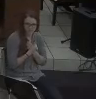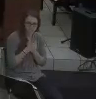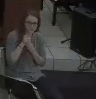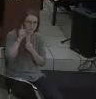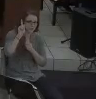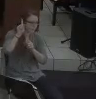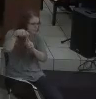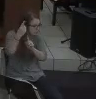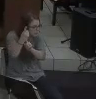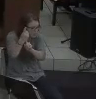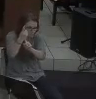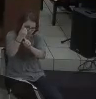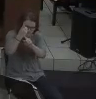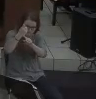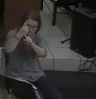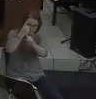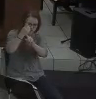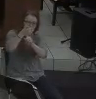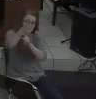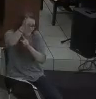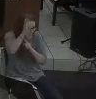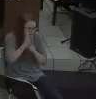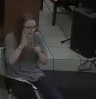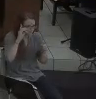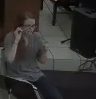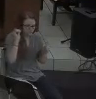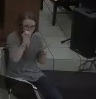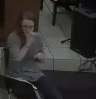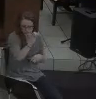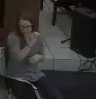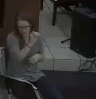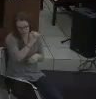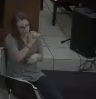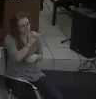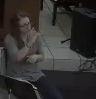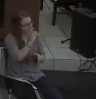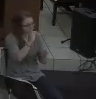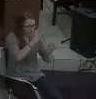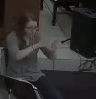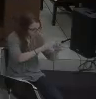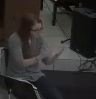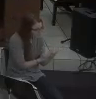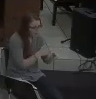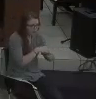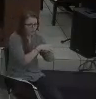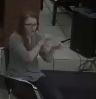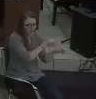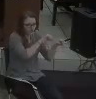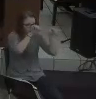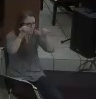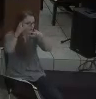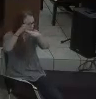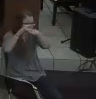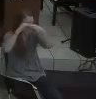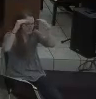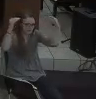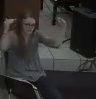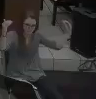love. For you alone are God eternal throughout the earth and